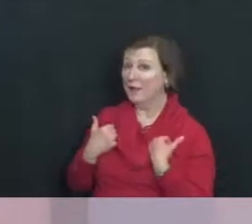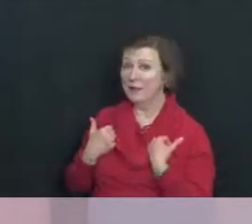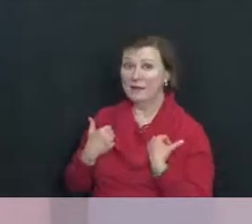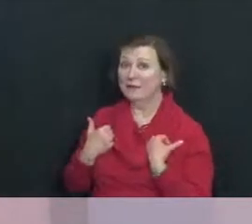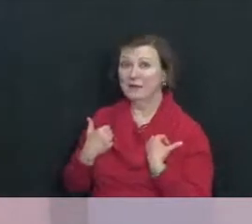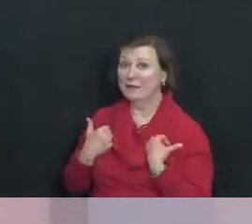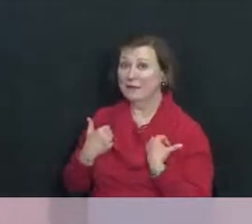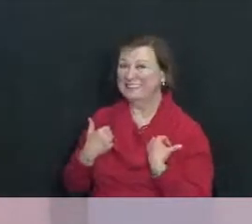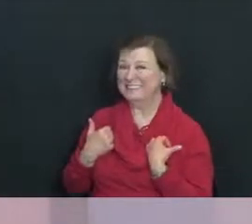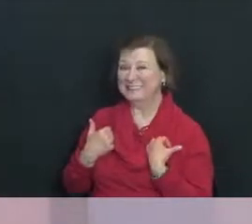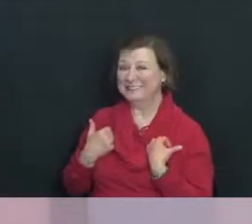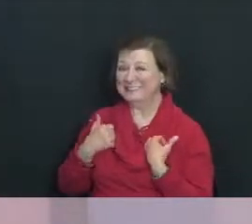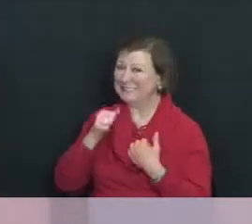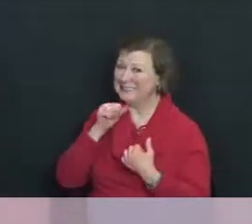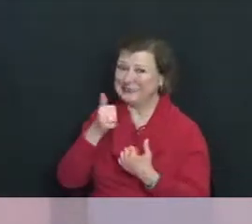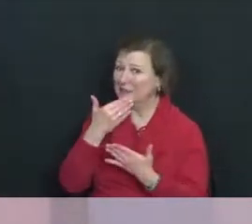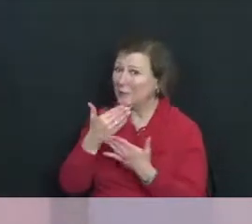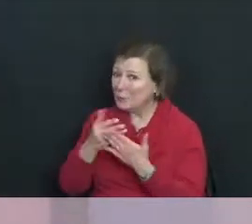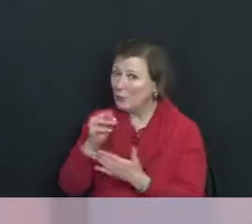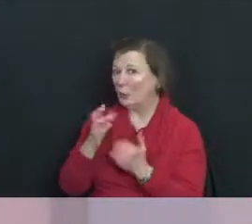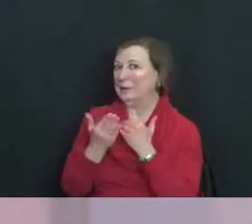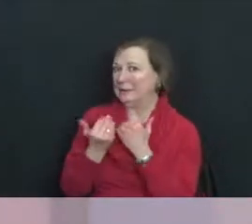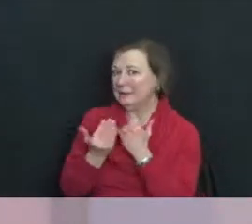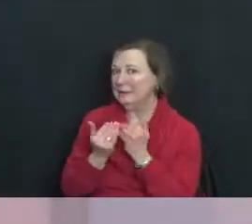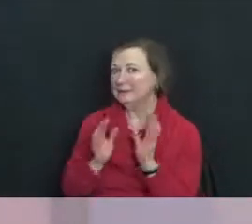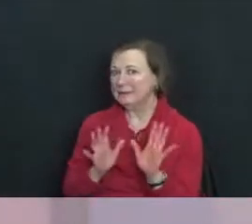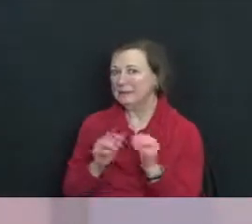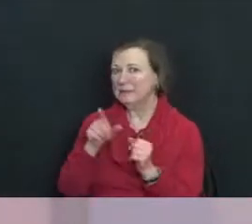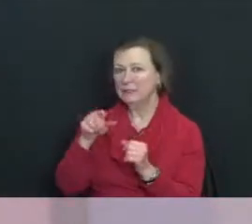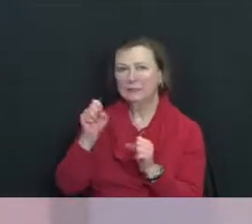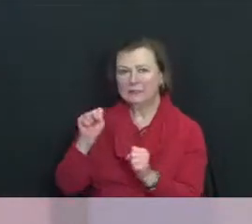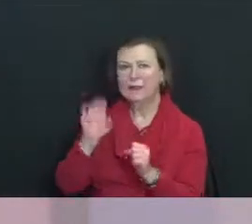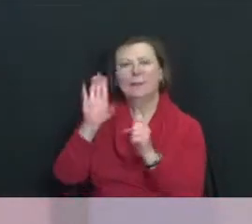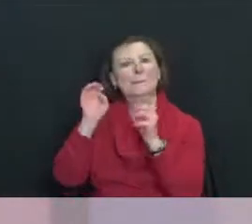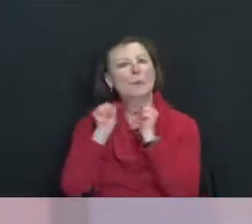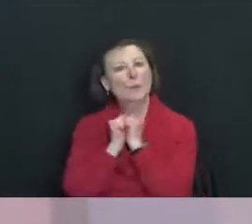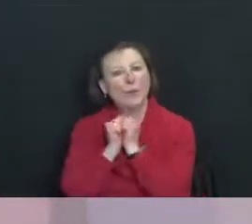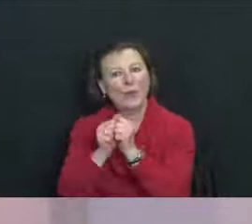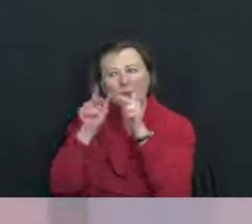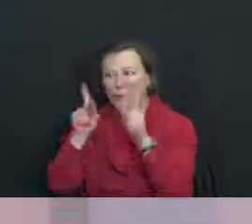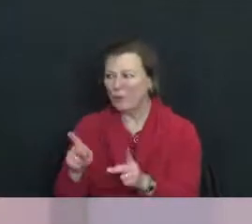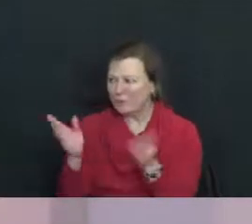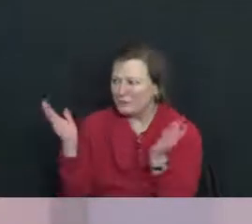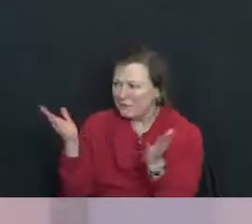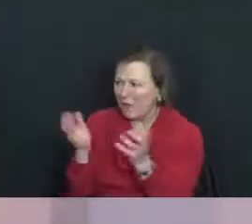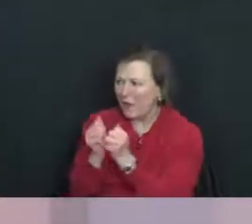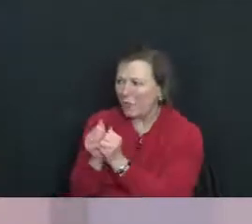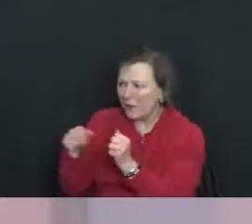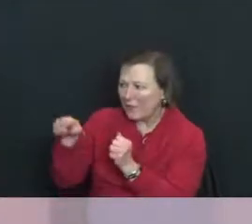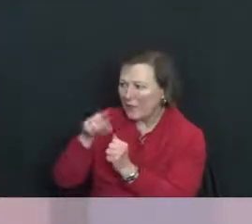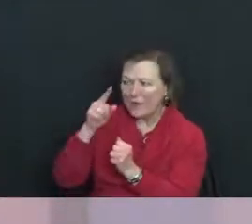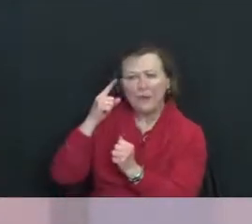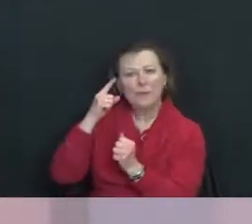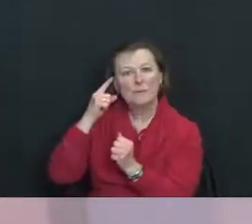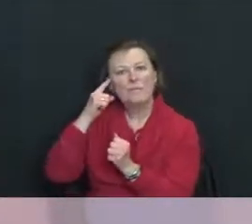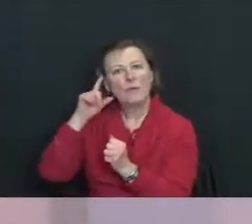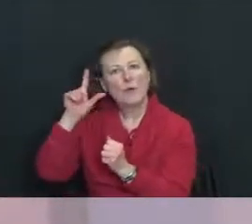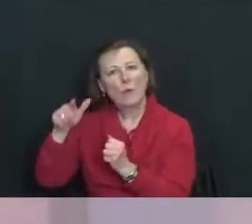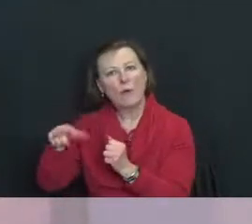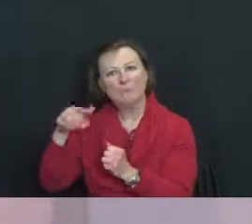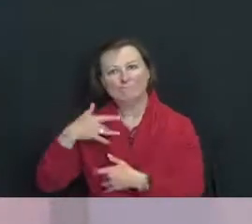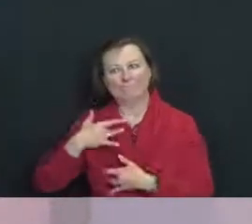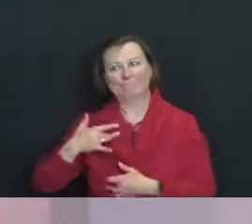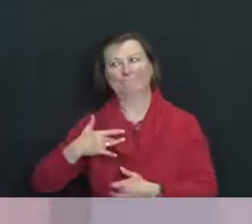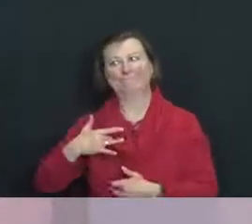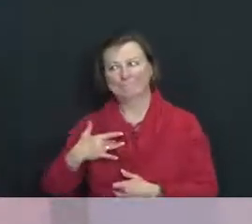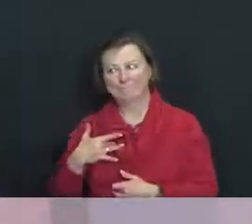not been good or easy. Sometimes you can just be with a person and talk with them for a while, and you sense that